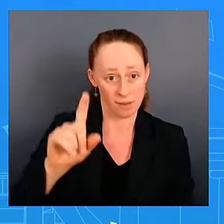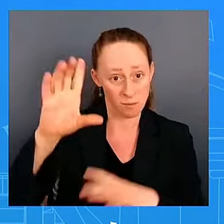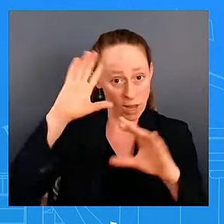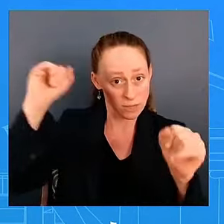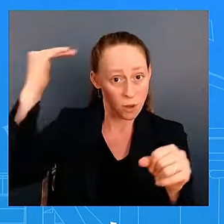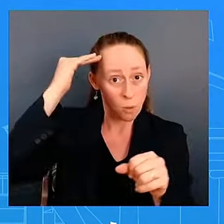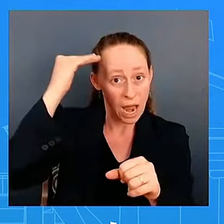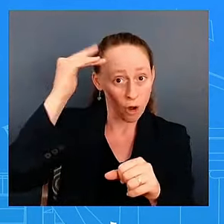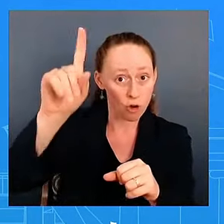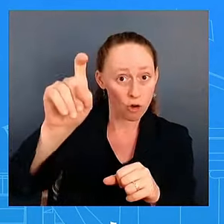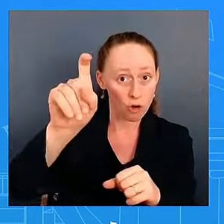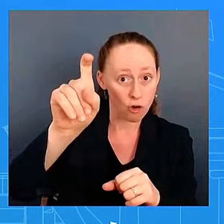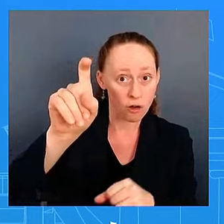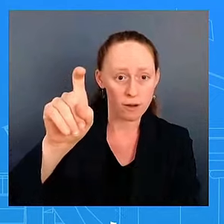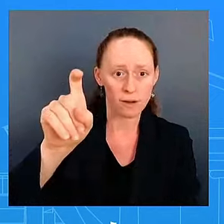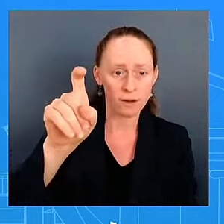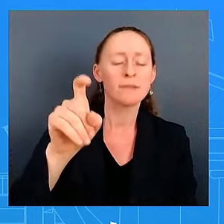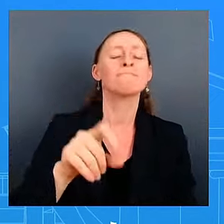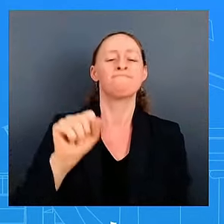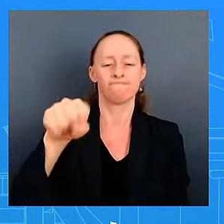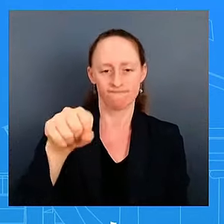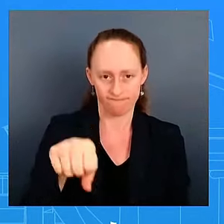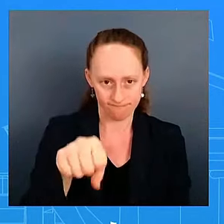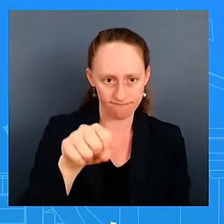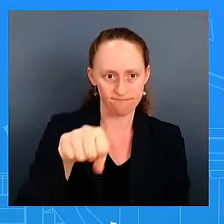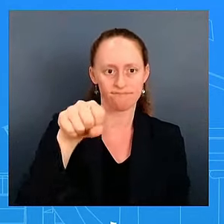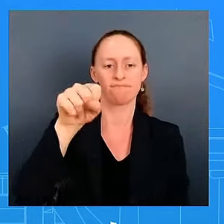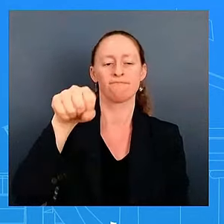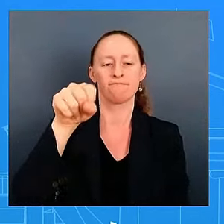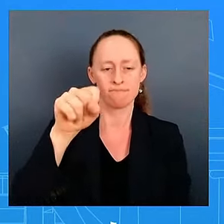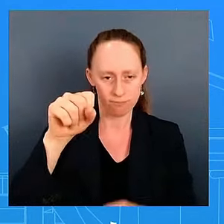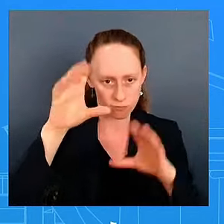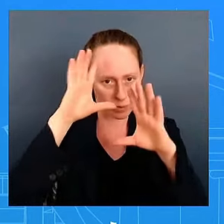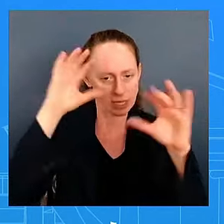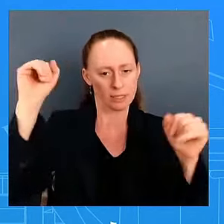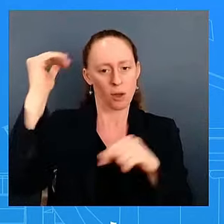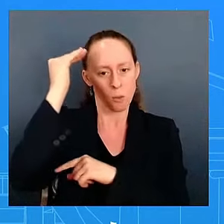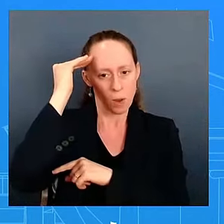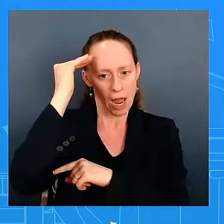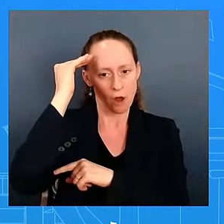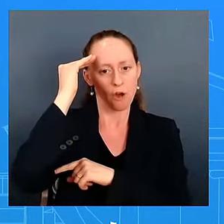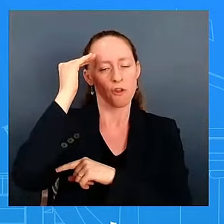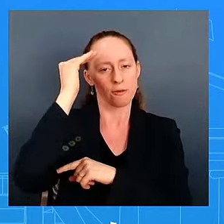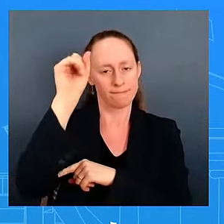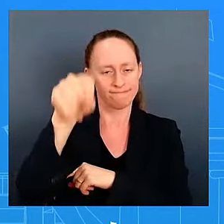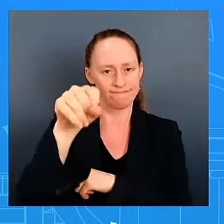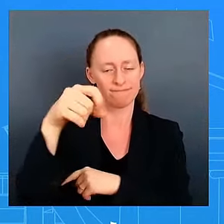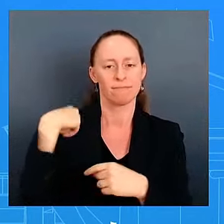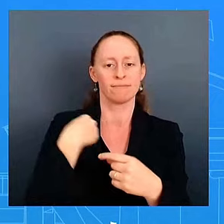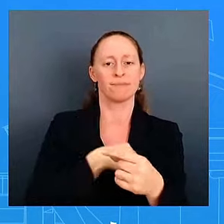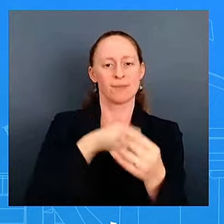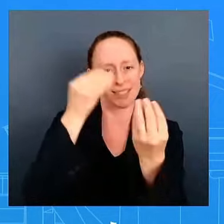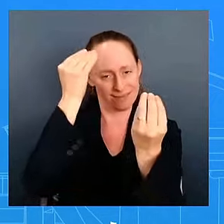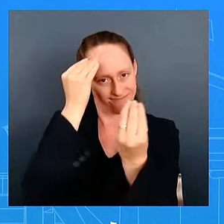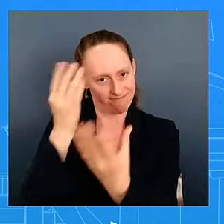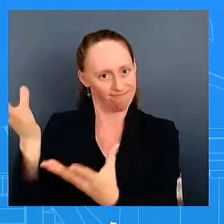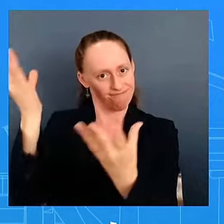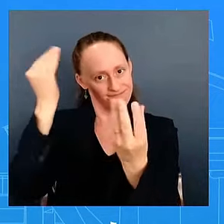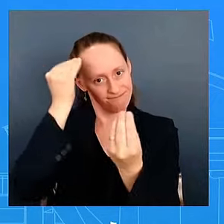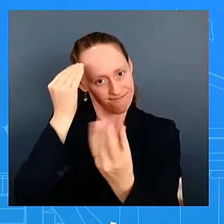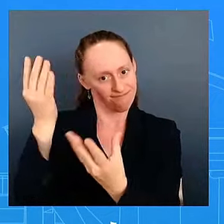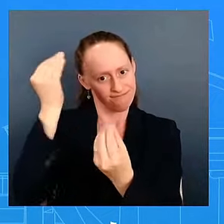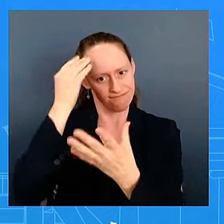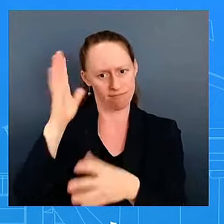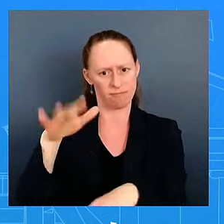aware. And it, we believe, as I just stated here, it is our duty. It is our duty here as a U.S. government to share that.